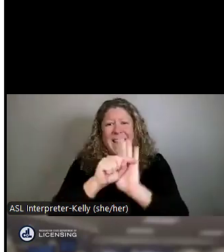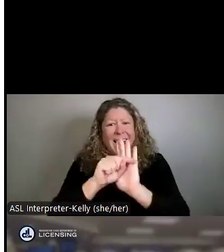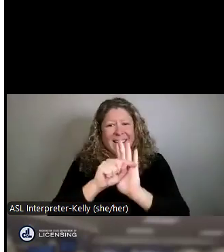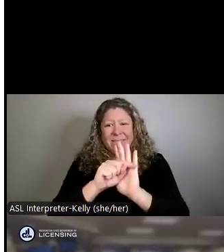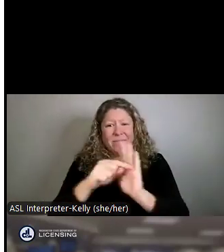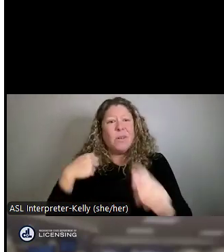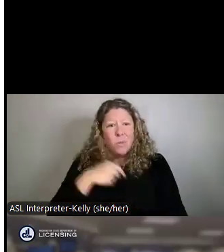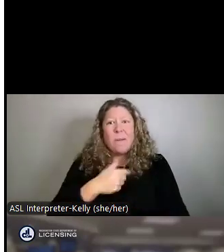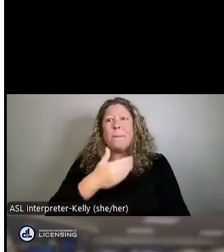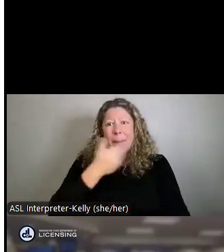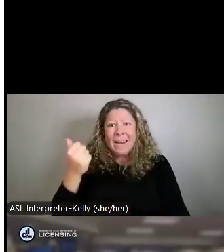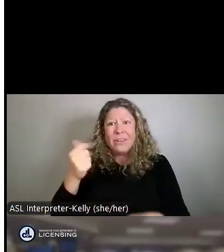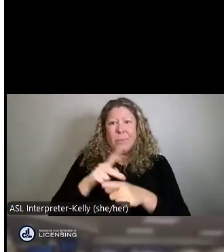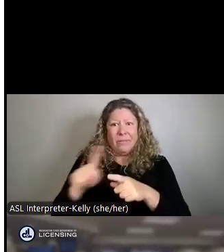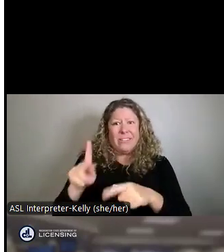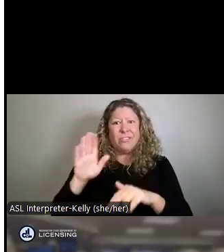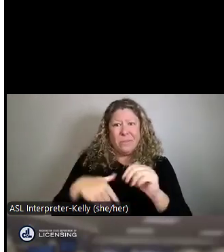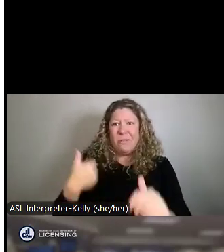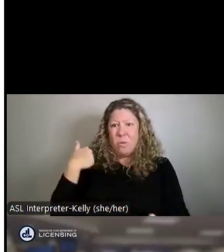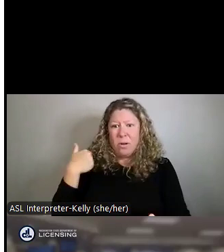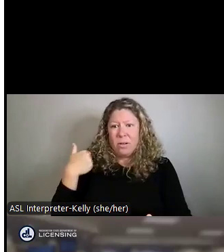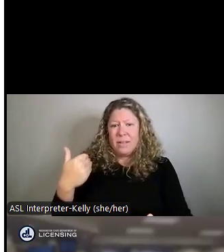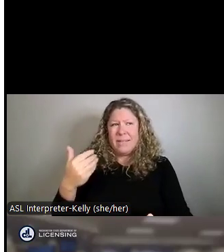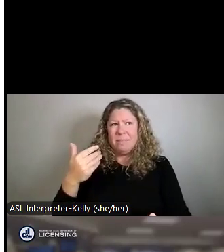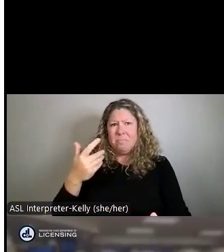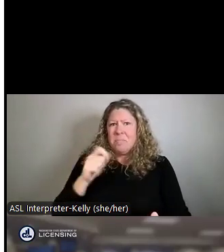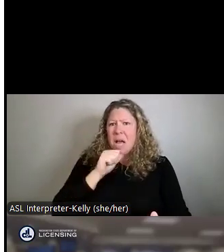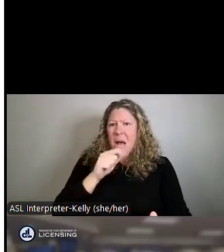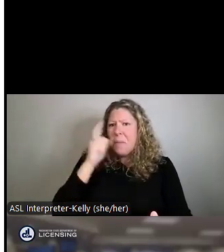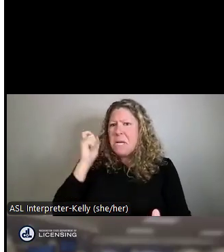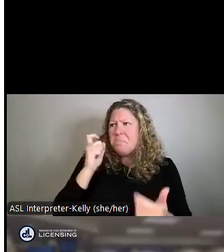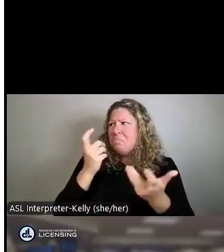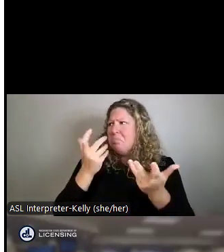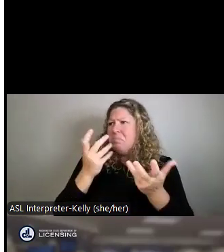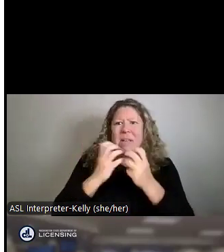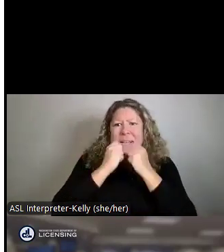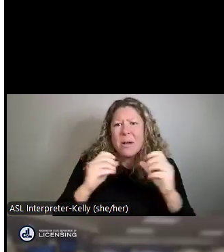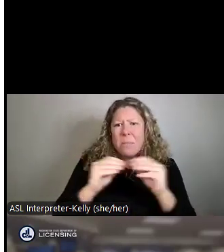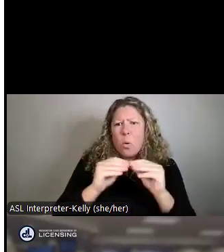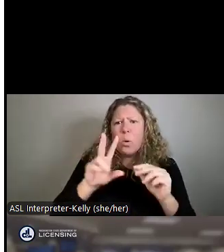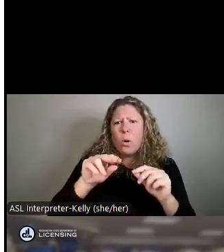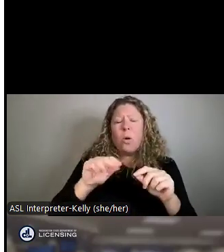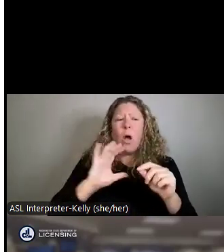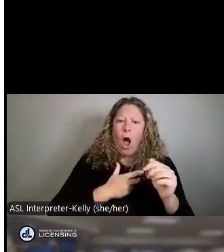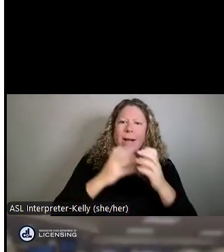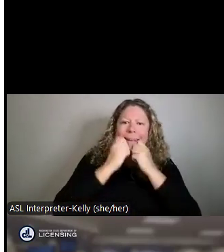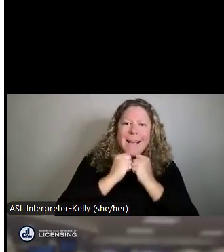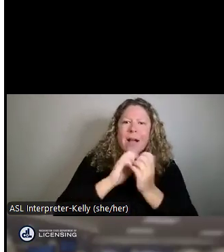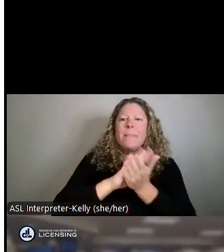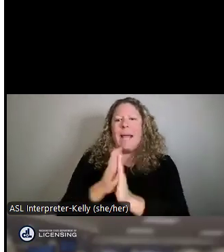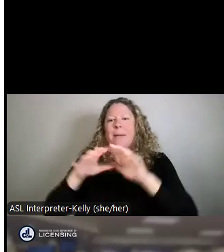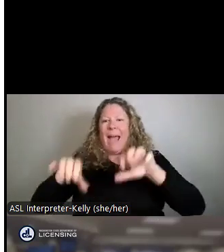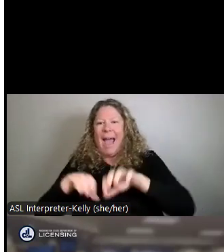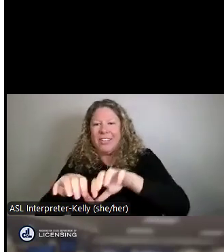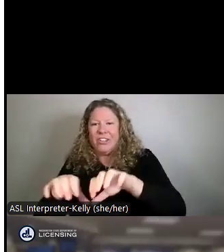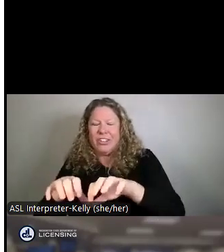than we were before, not because we care more, but because we found ways to turn that care into action. I'll turn it back